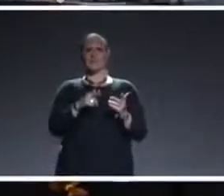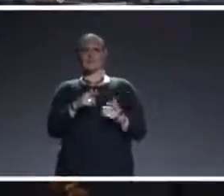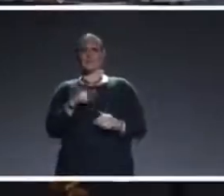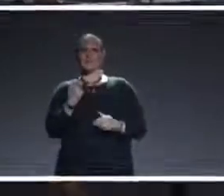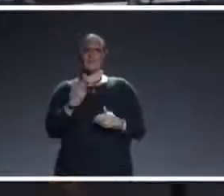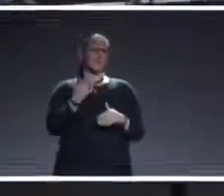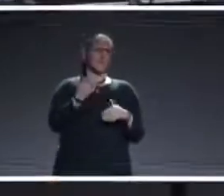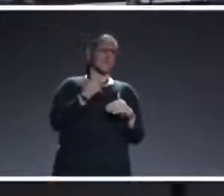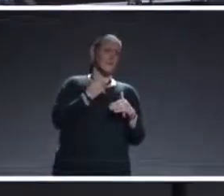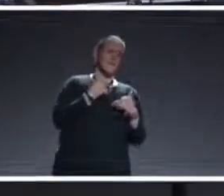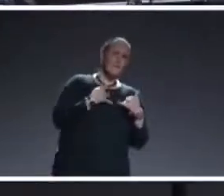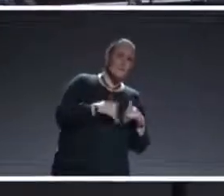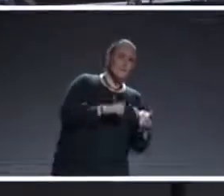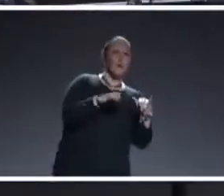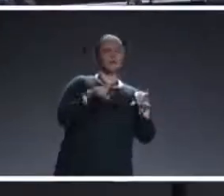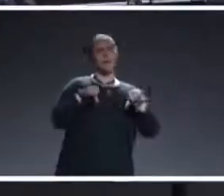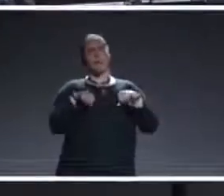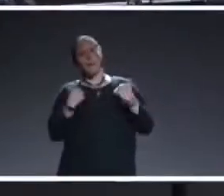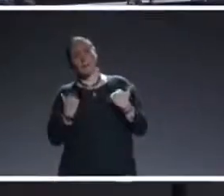life, death, and